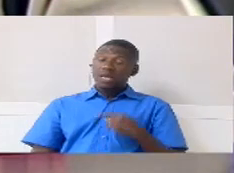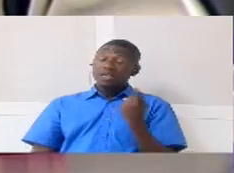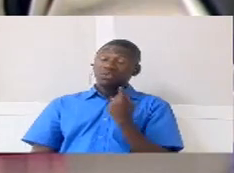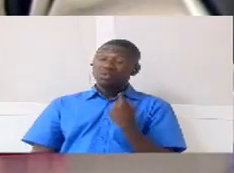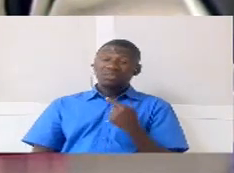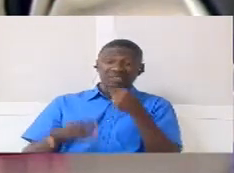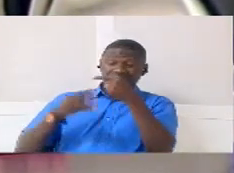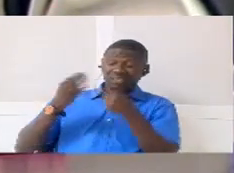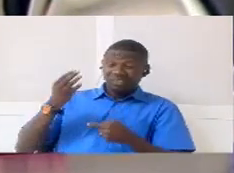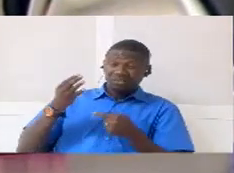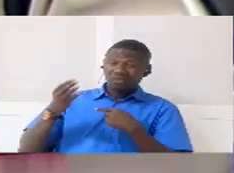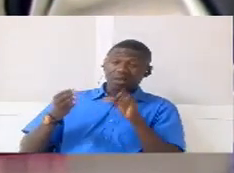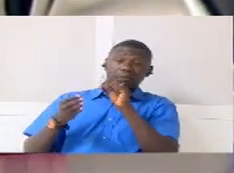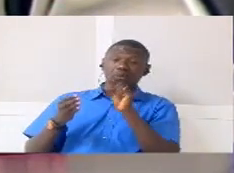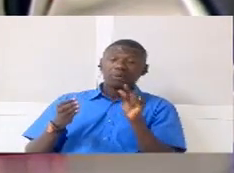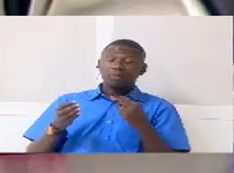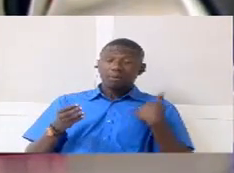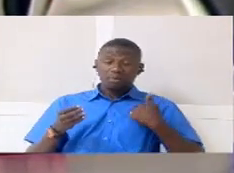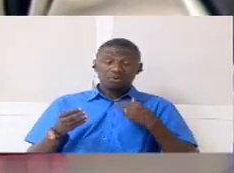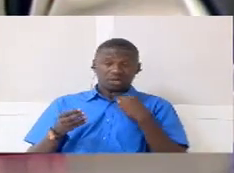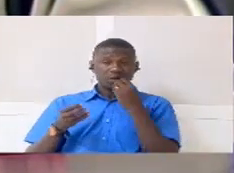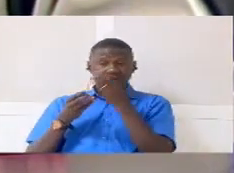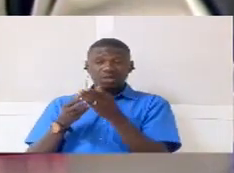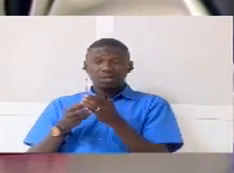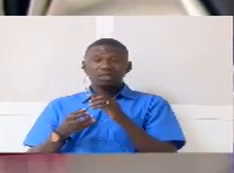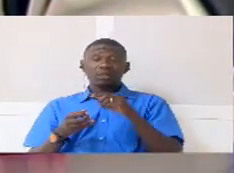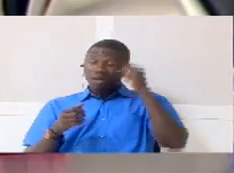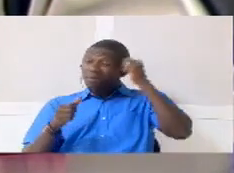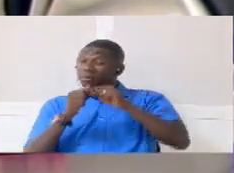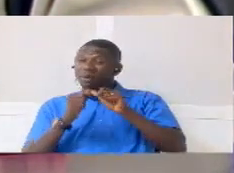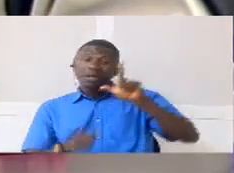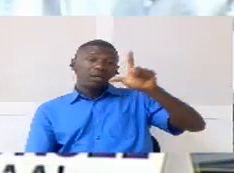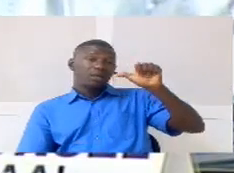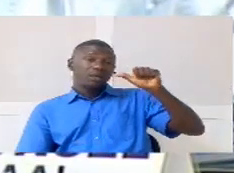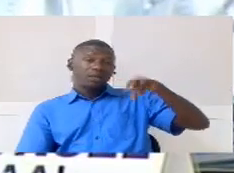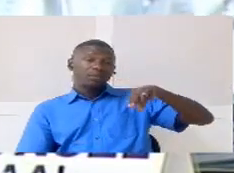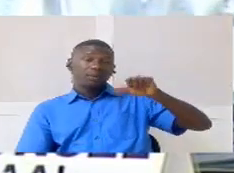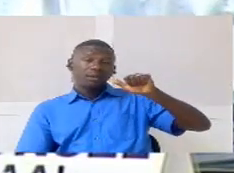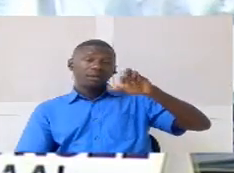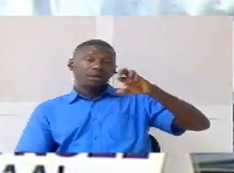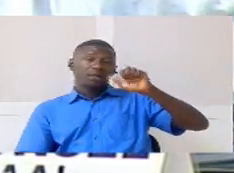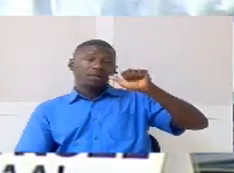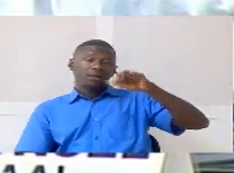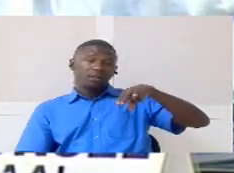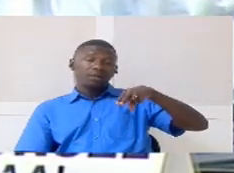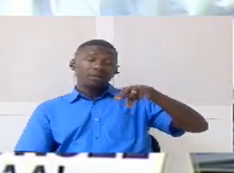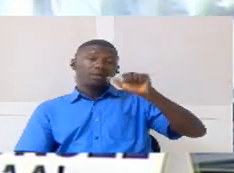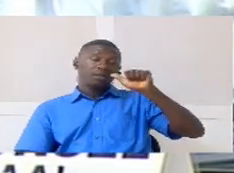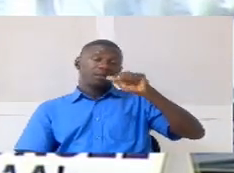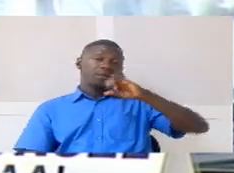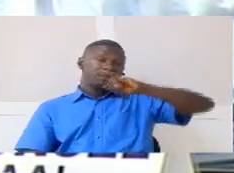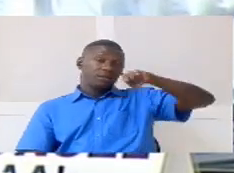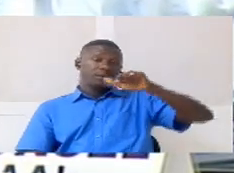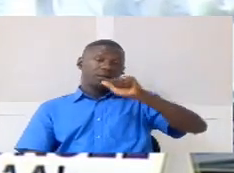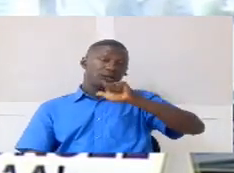Najalo, for instance, he was also tortured by prison officers and he died a few days later. And the